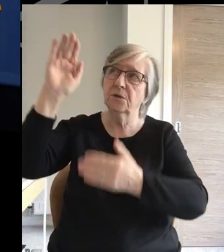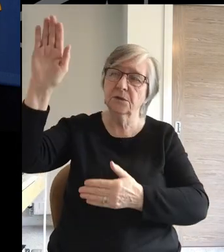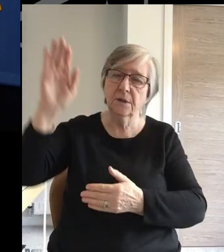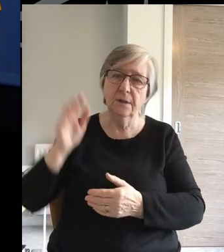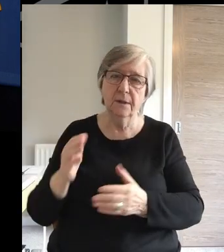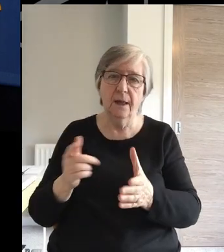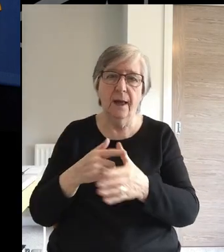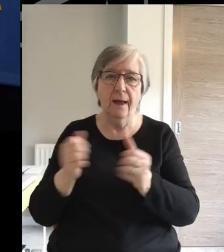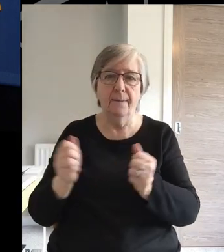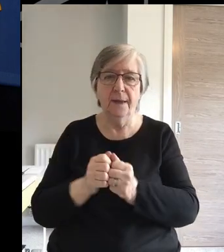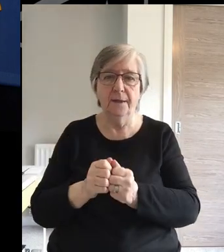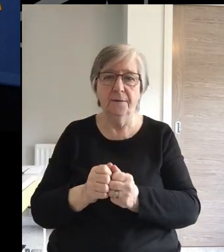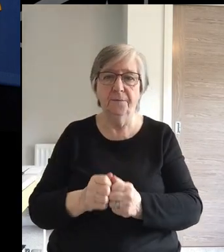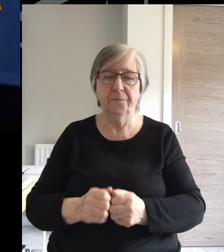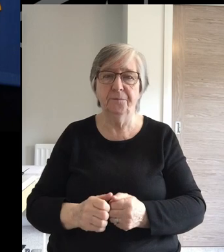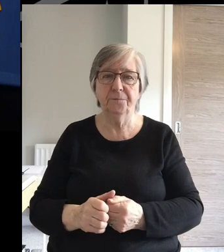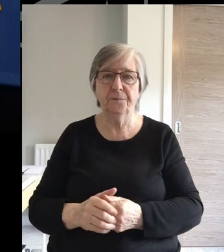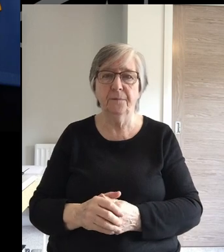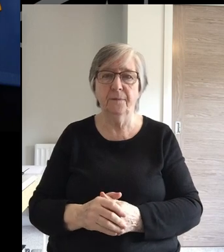Amen.